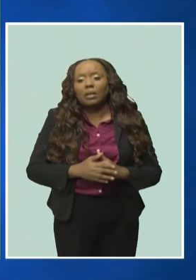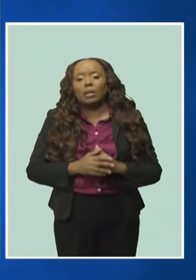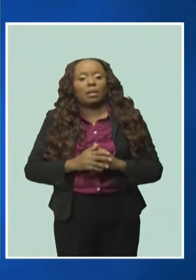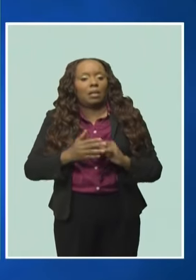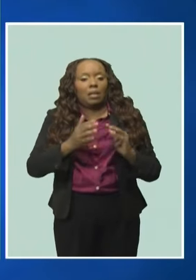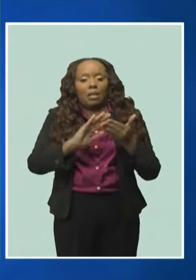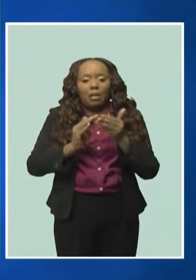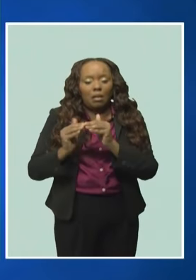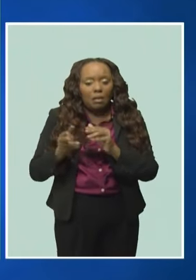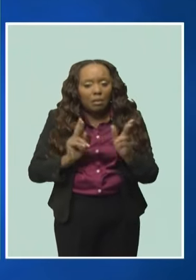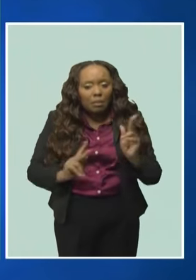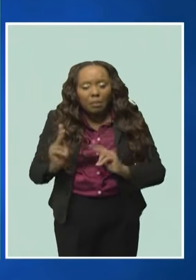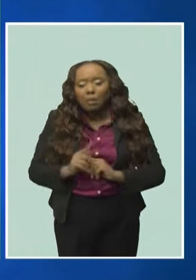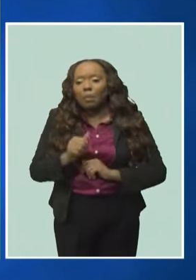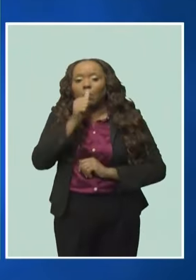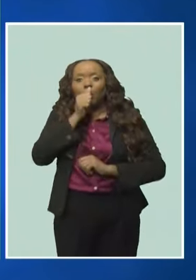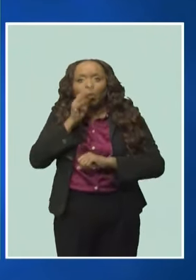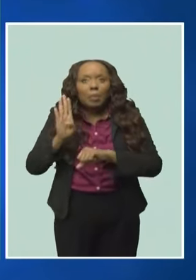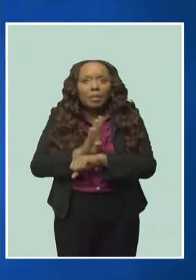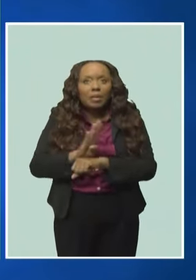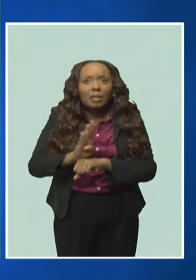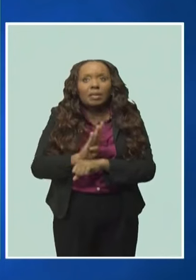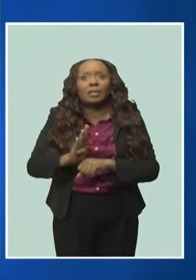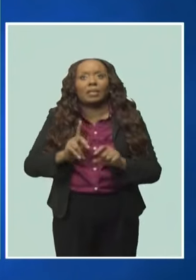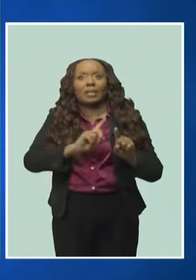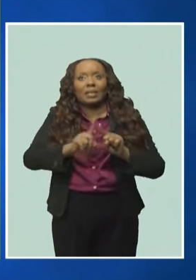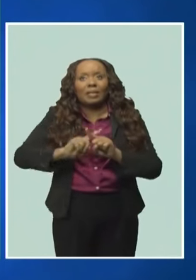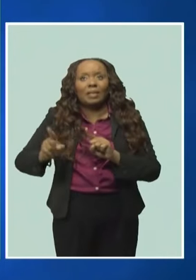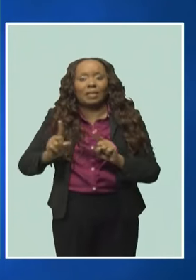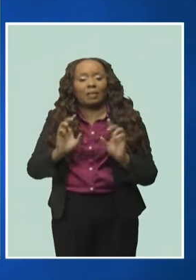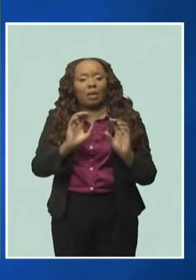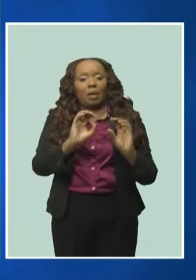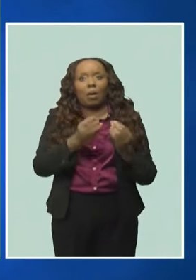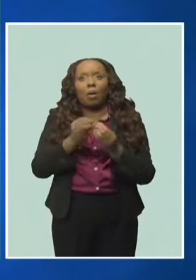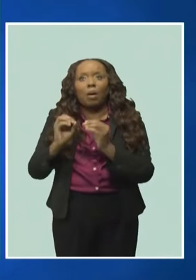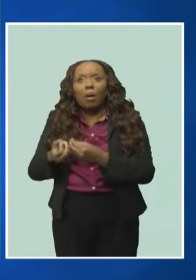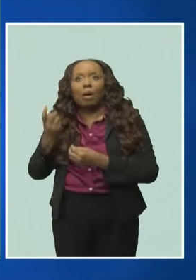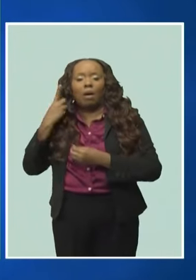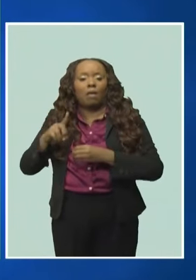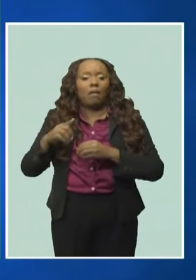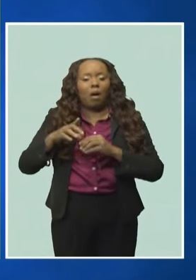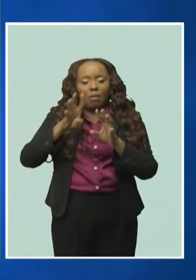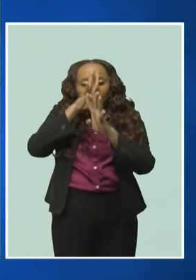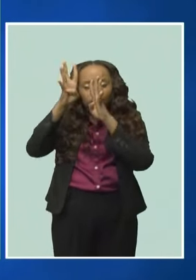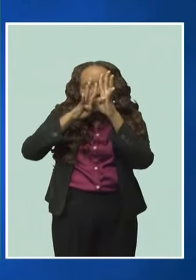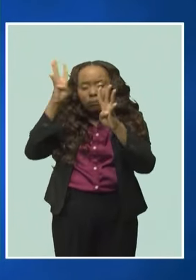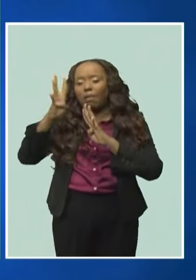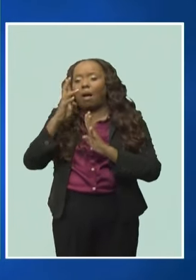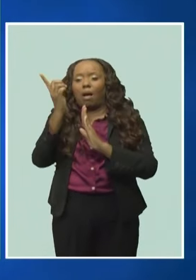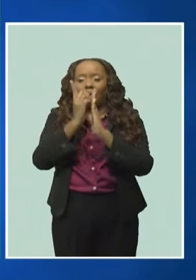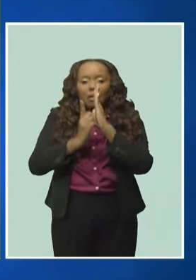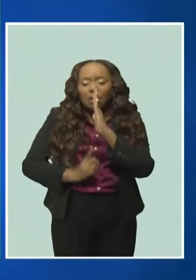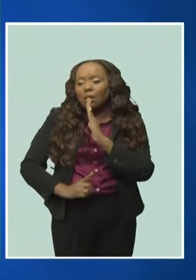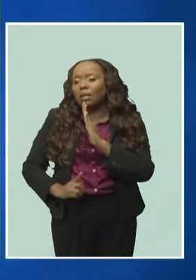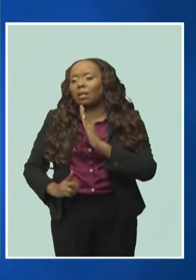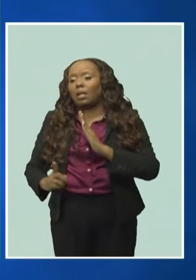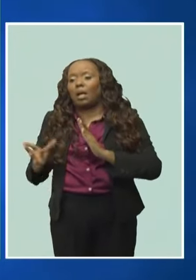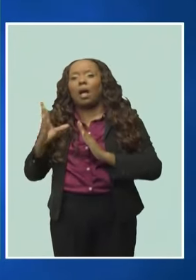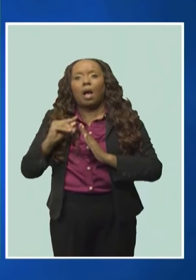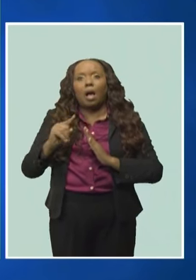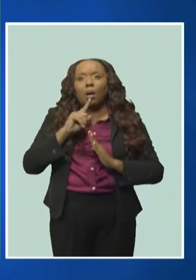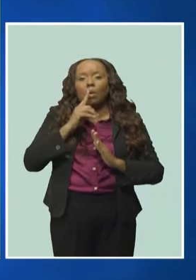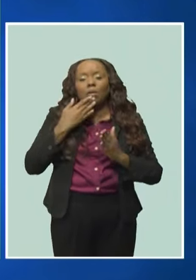practitioners, private sector companies, and other organizations to prepare designs that are innovative, creative, and